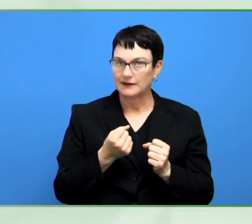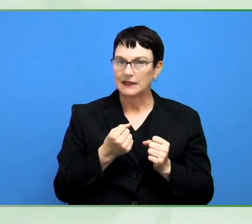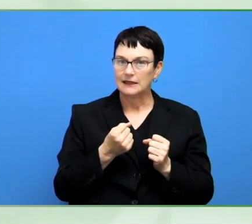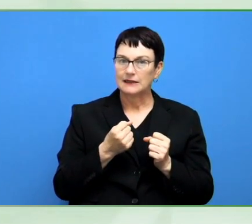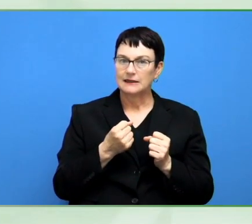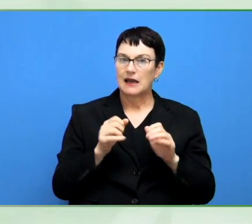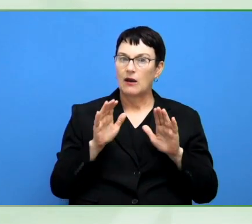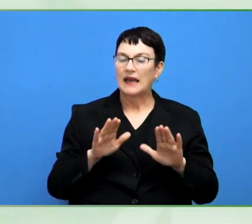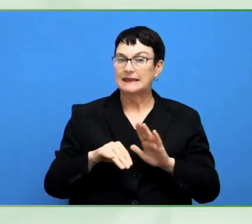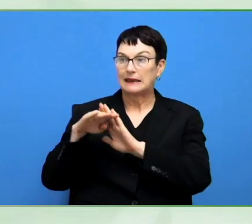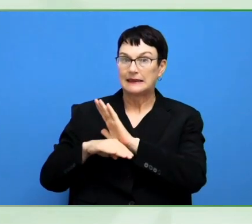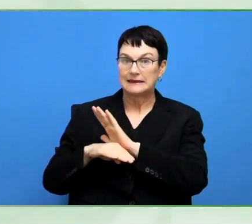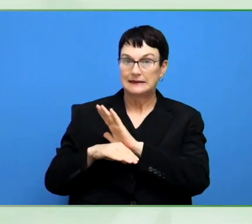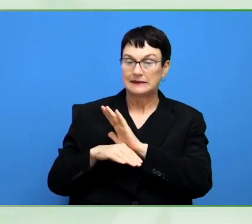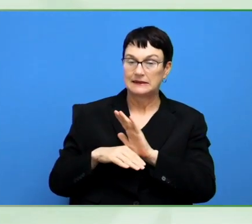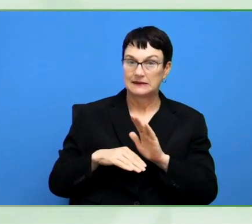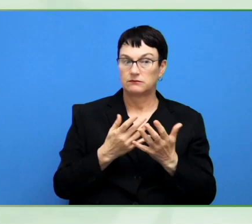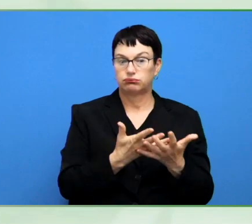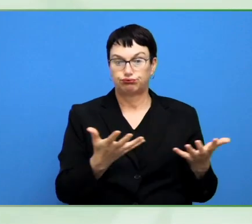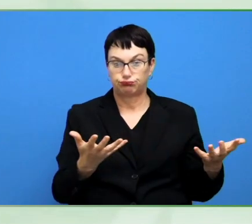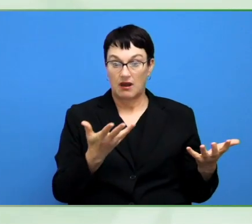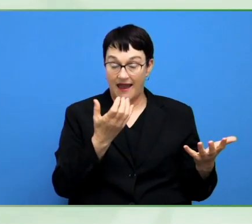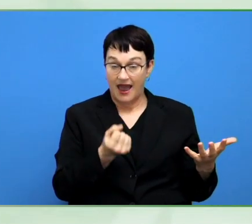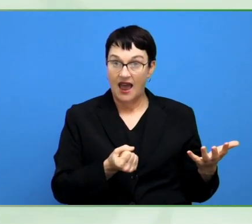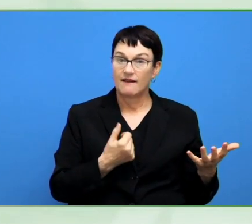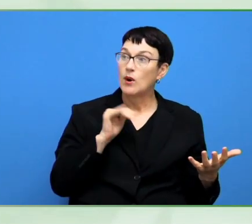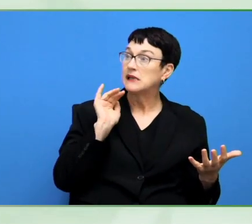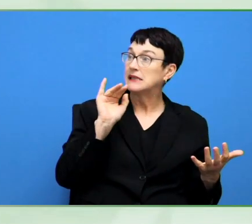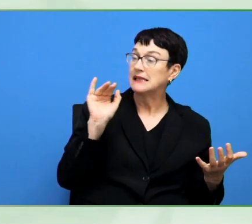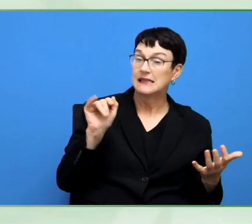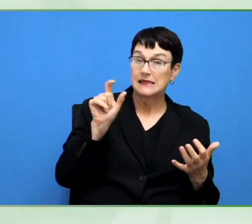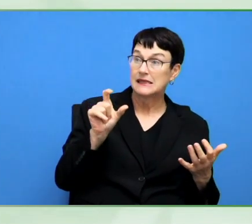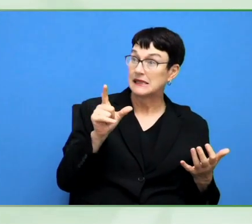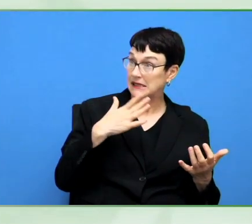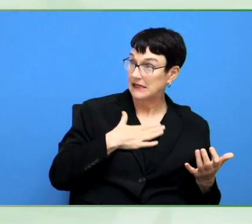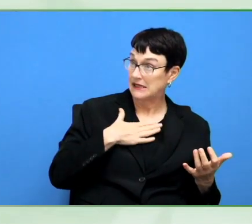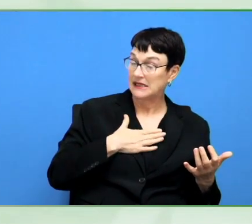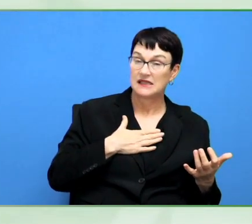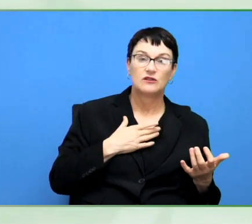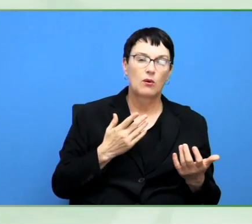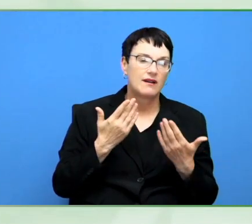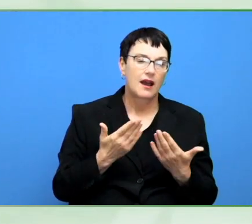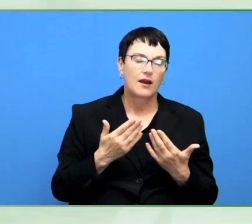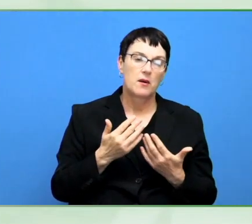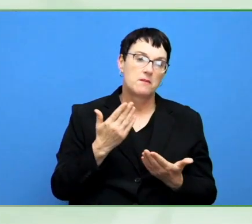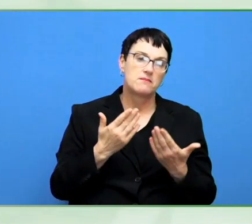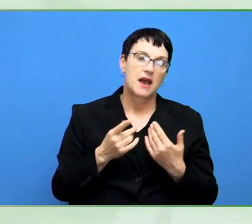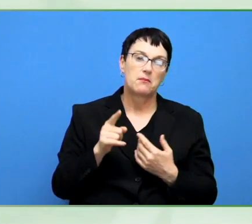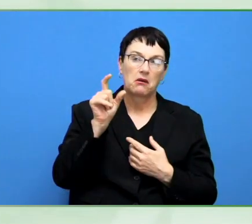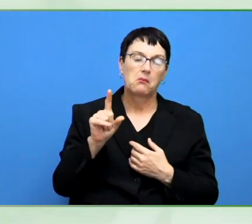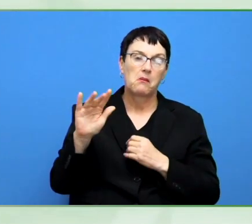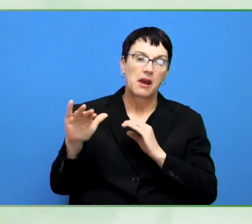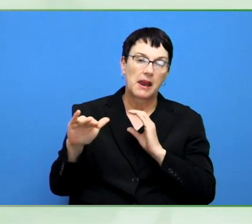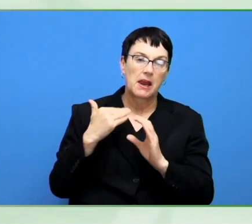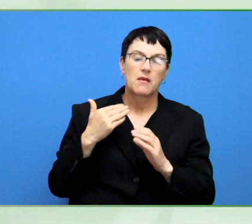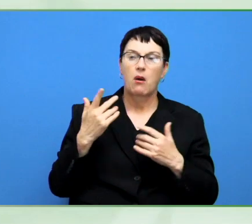interested partner survey where when we do get a communication via email, call, Instagram message, Facebook message,